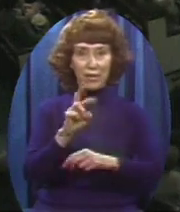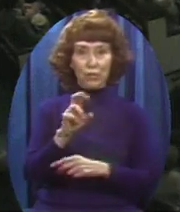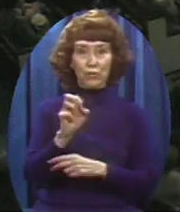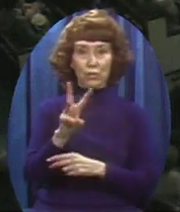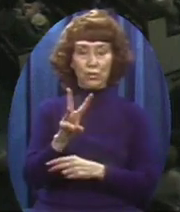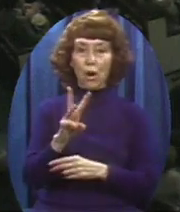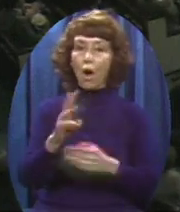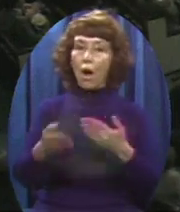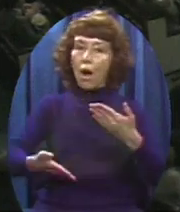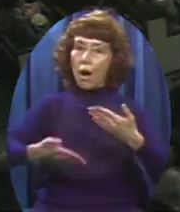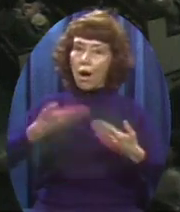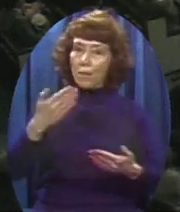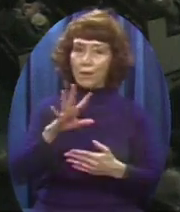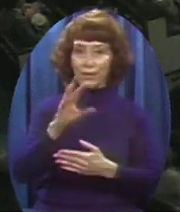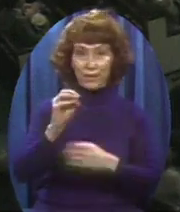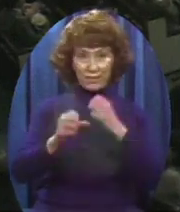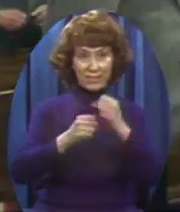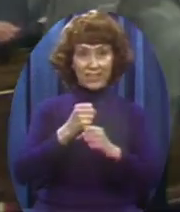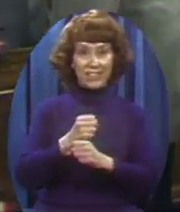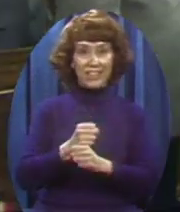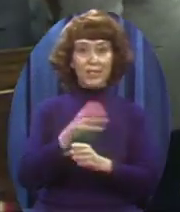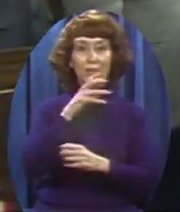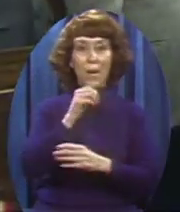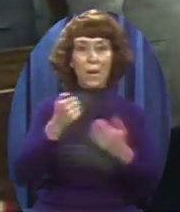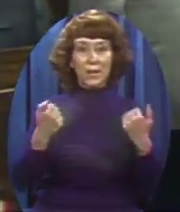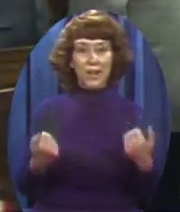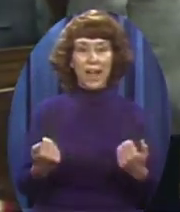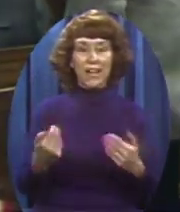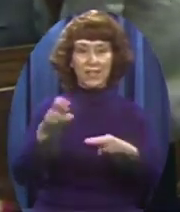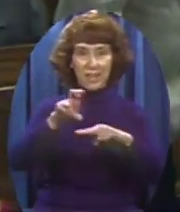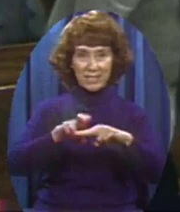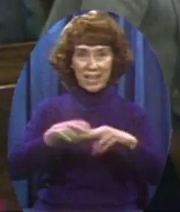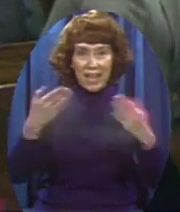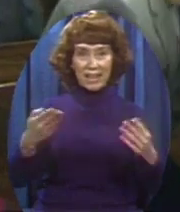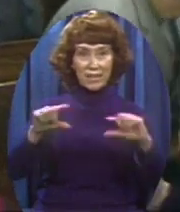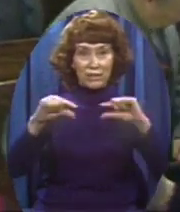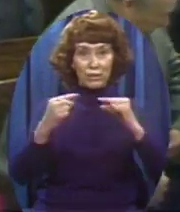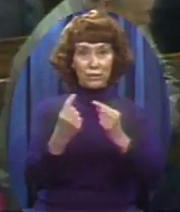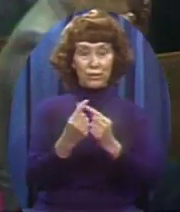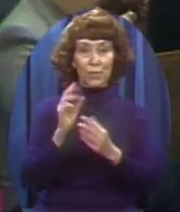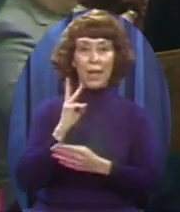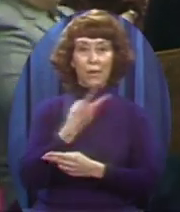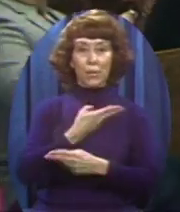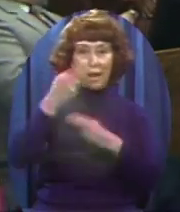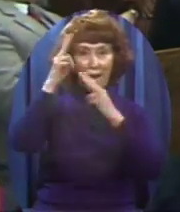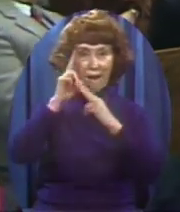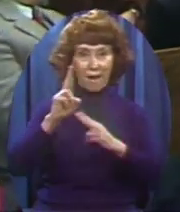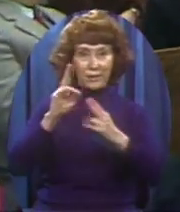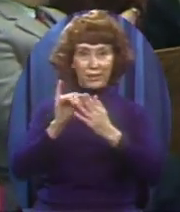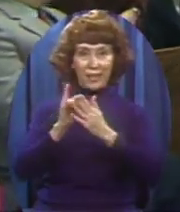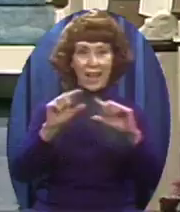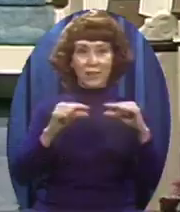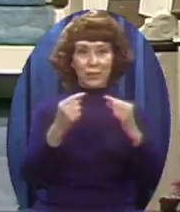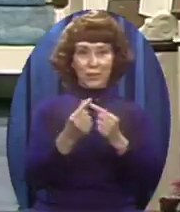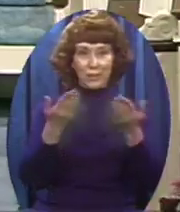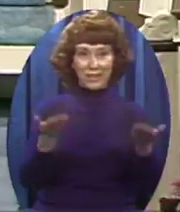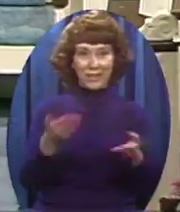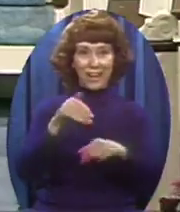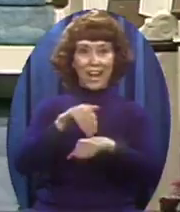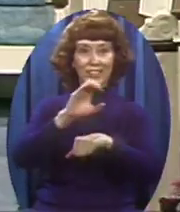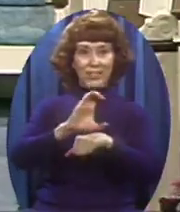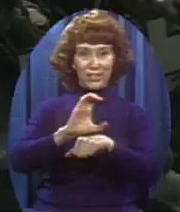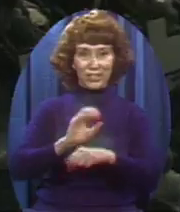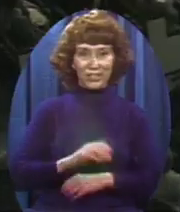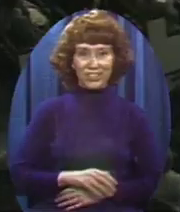And we had them sit as a group in our service, and we recognized them and honored them. All right, thank